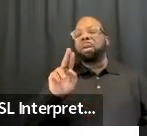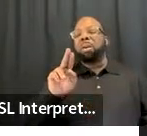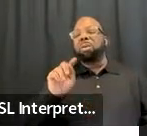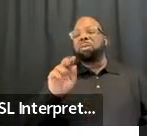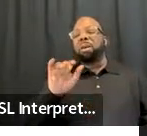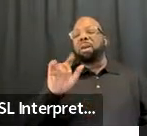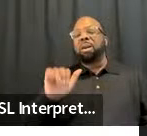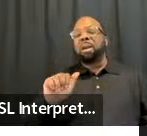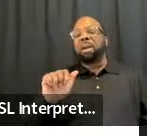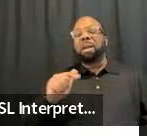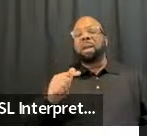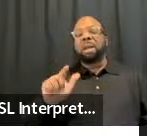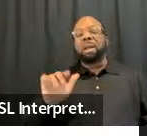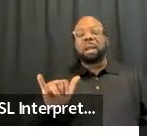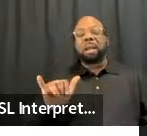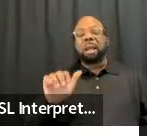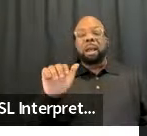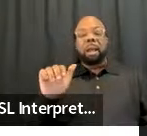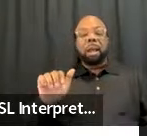carbonneutrality@planning.nyc.gov.